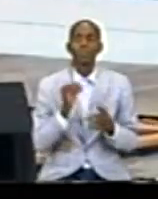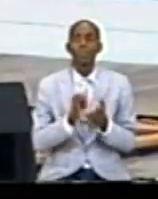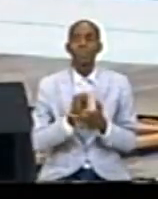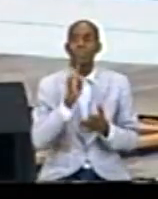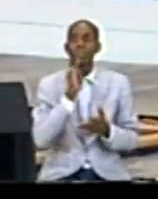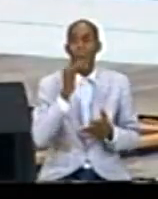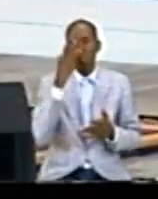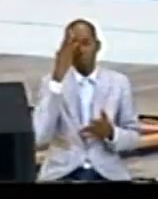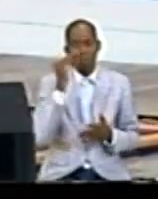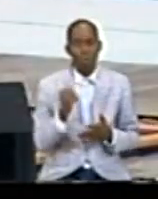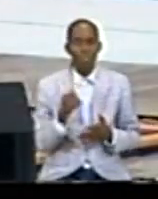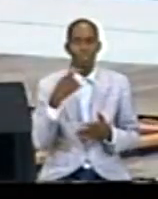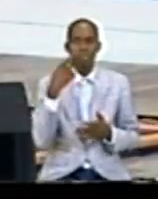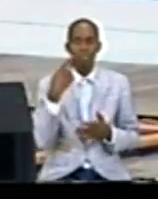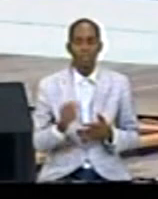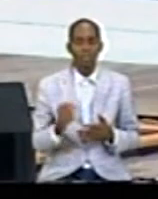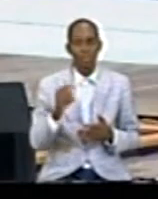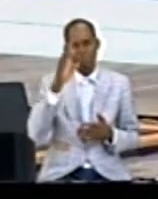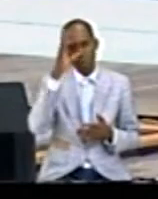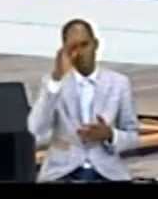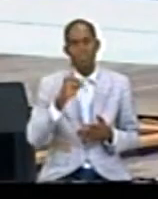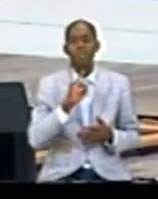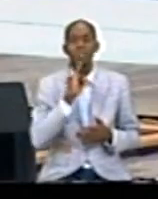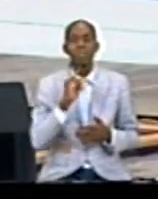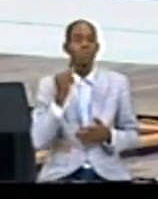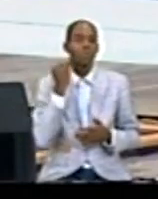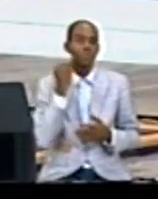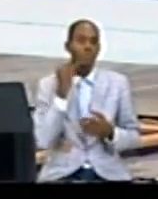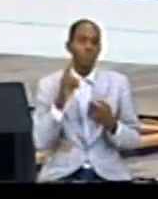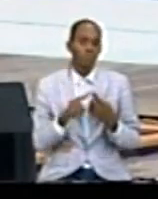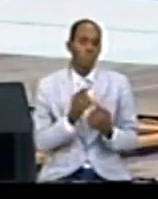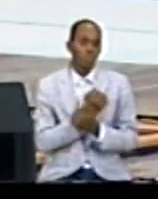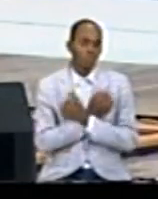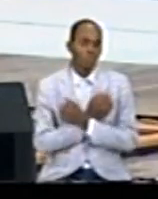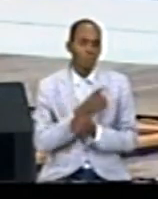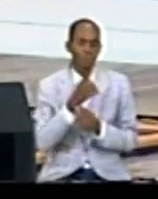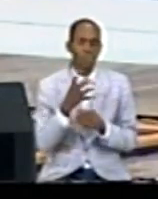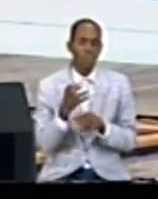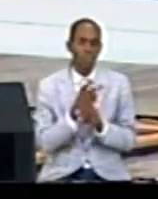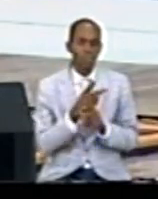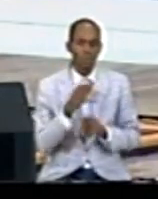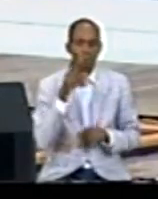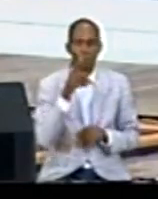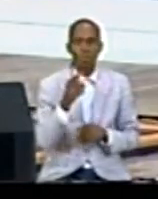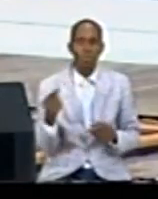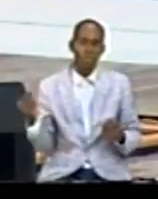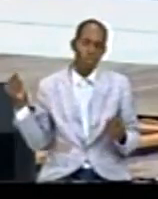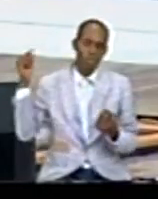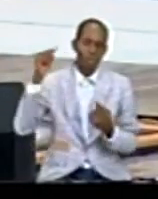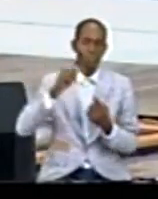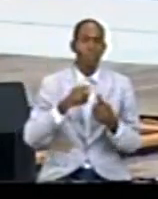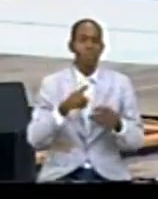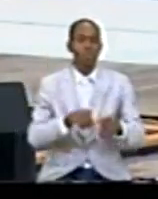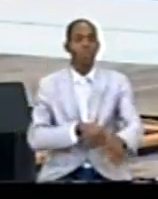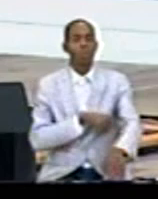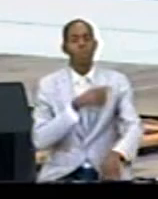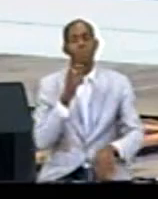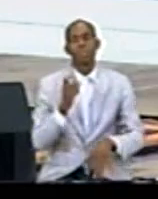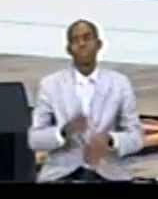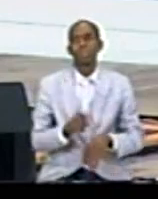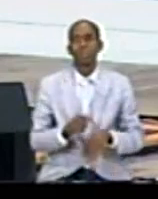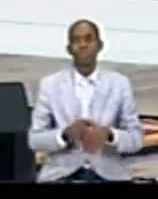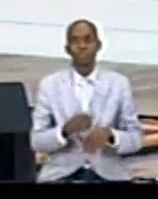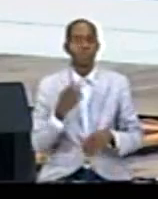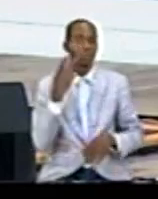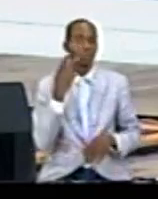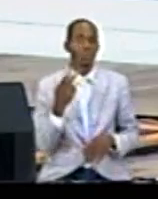supposed to love you and to take care of you until a long time. You know, we